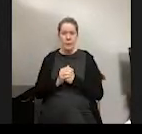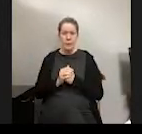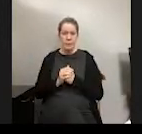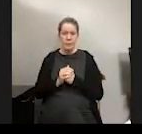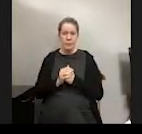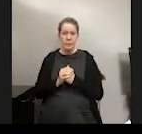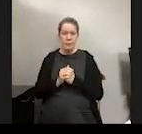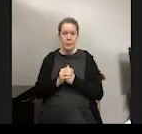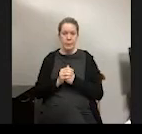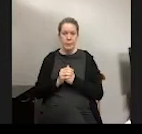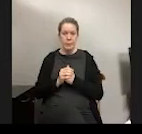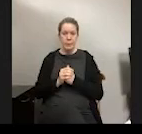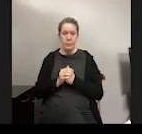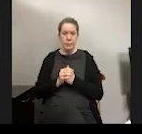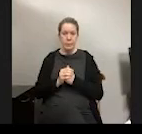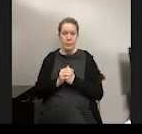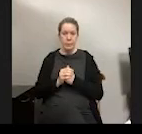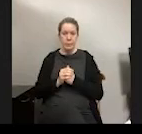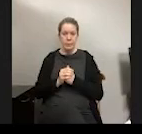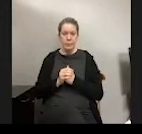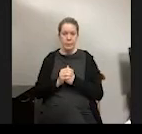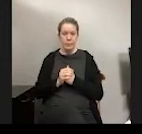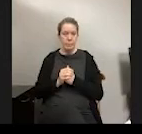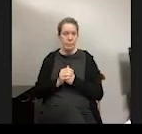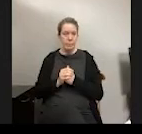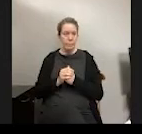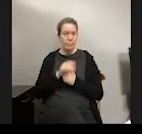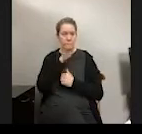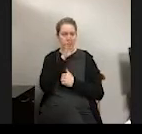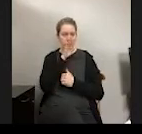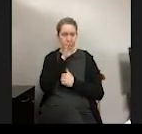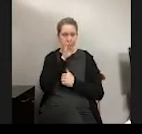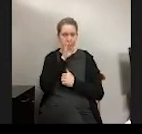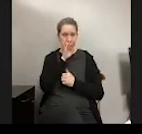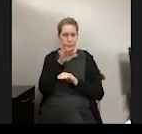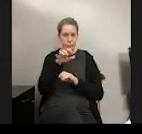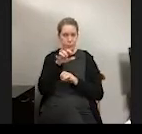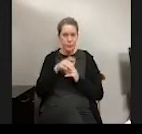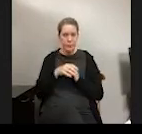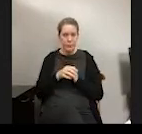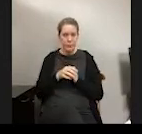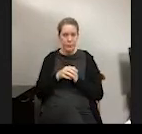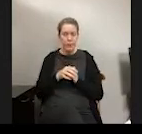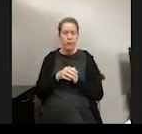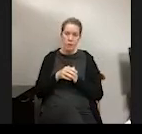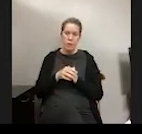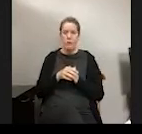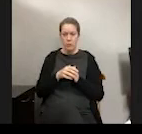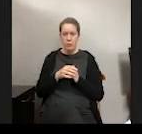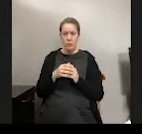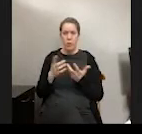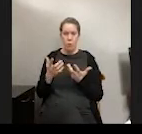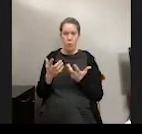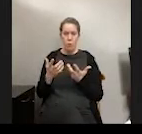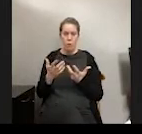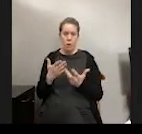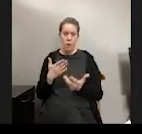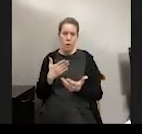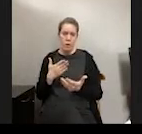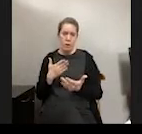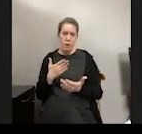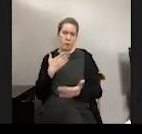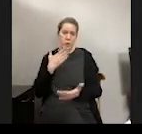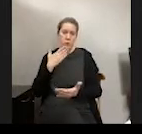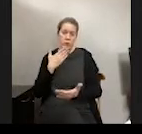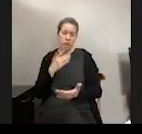kind of well, because computers for an hour, then we'll come to a